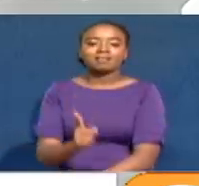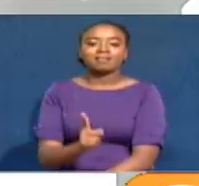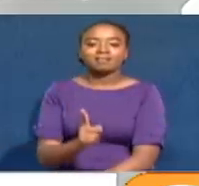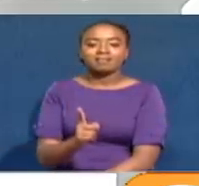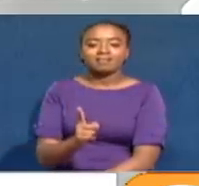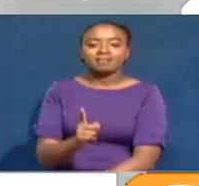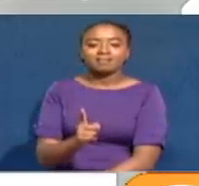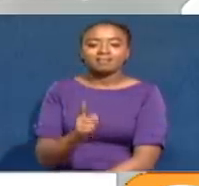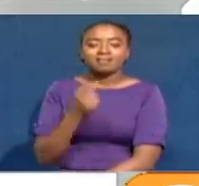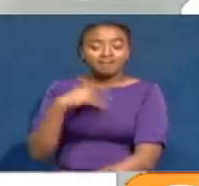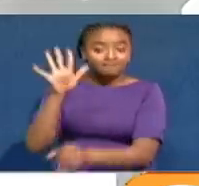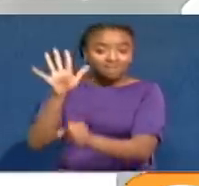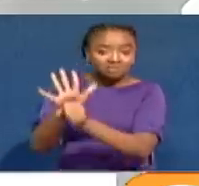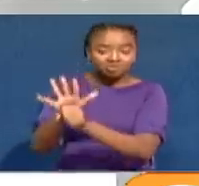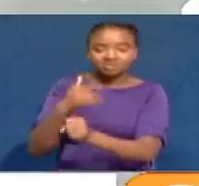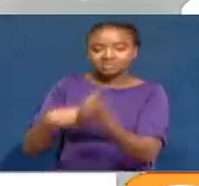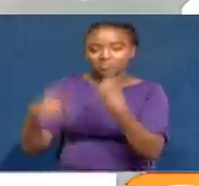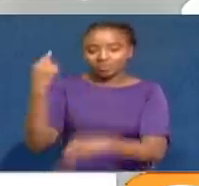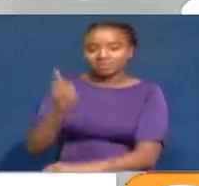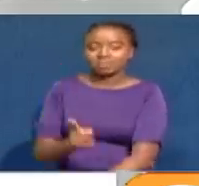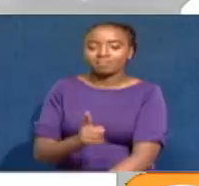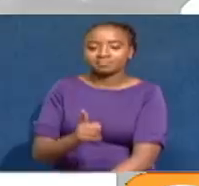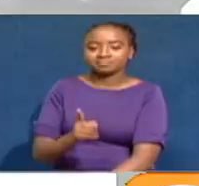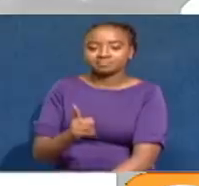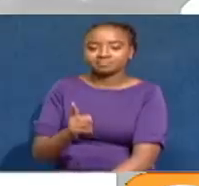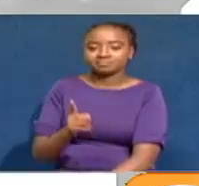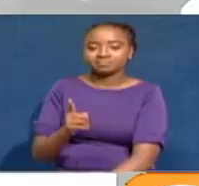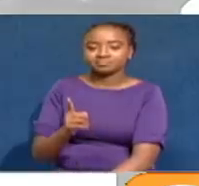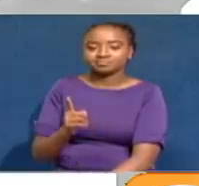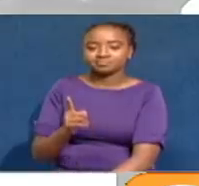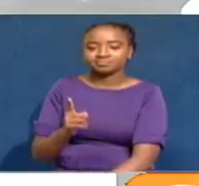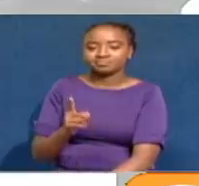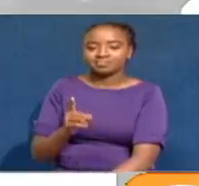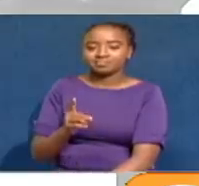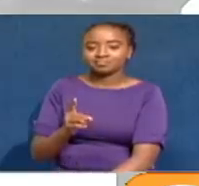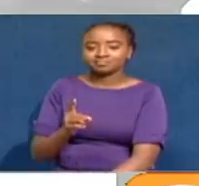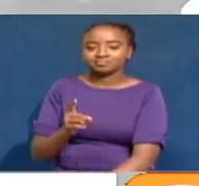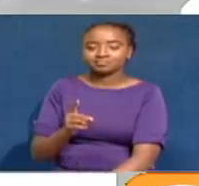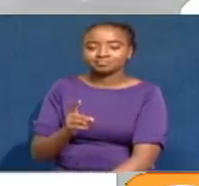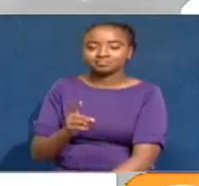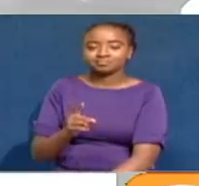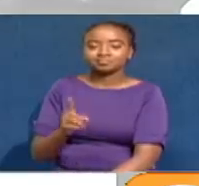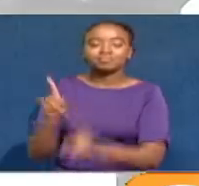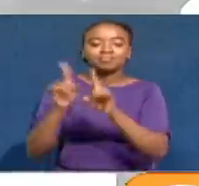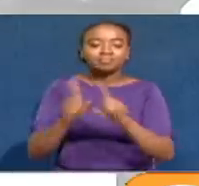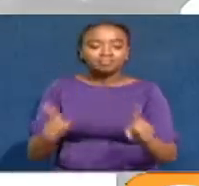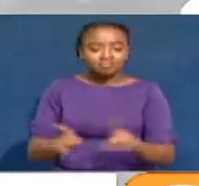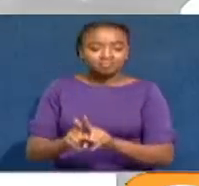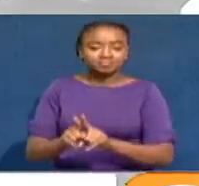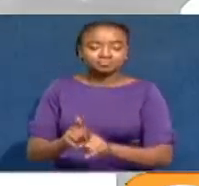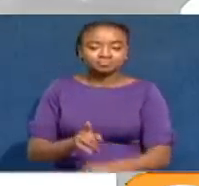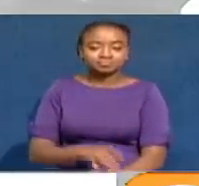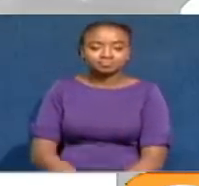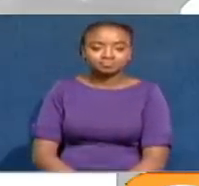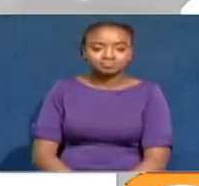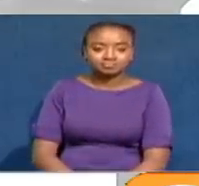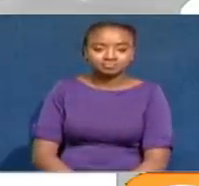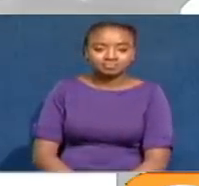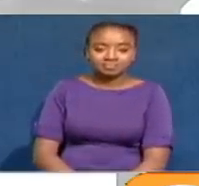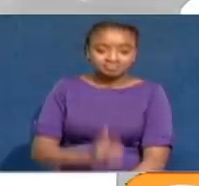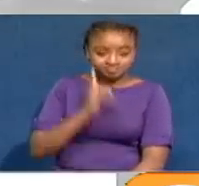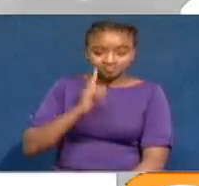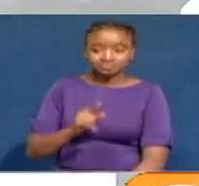the majority have their way. Even the debt ceiling he's talking about, if you go to the Hansard of the National Assembly, I am among